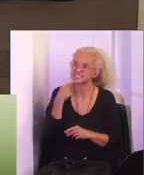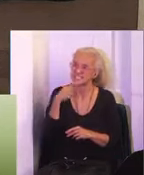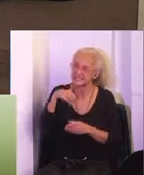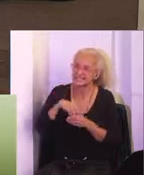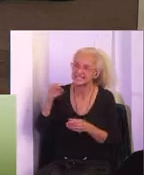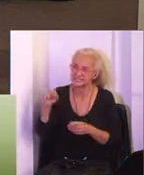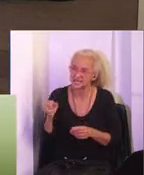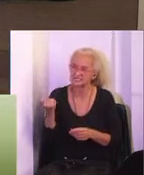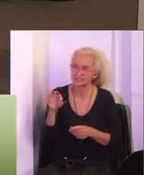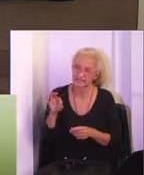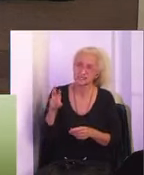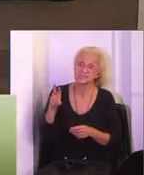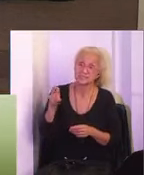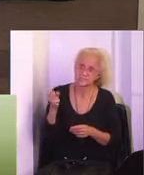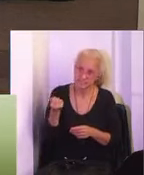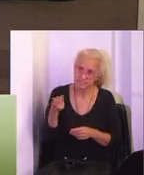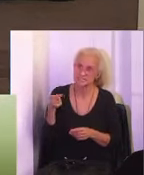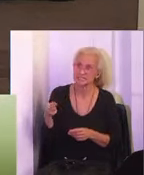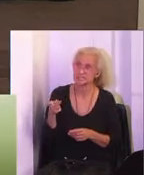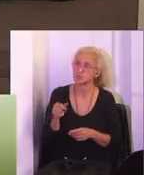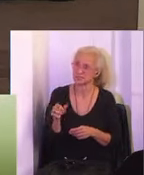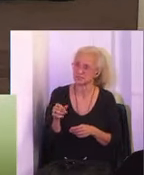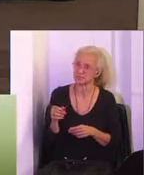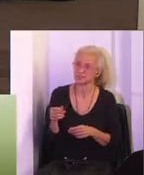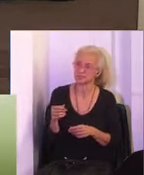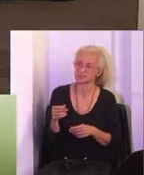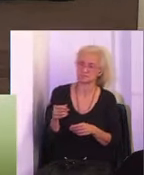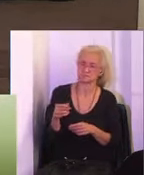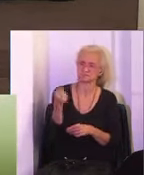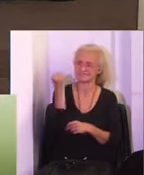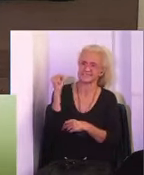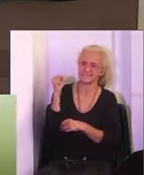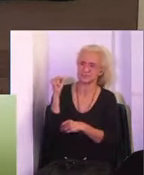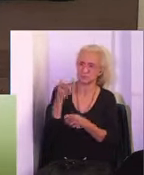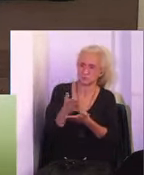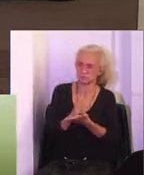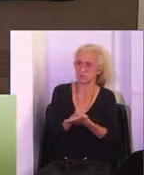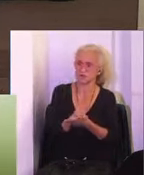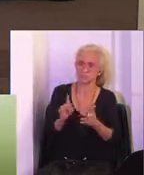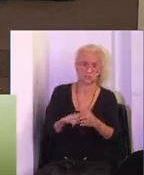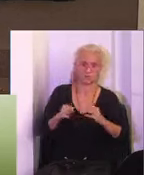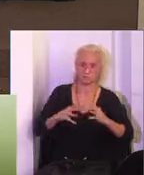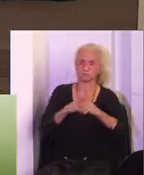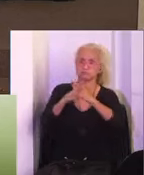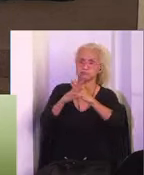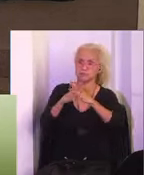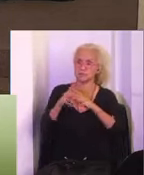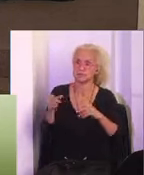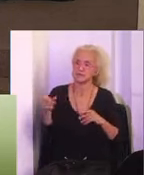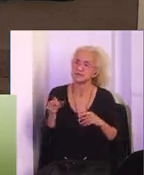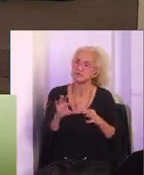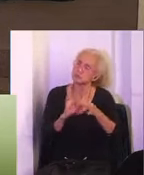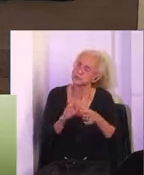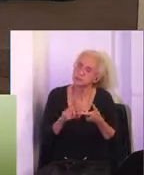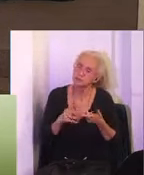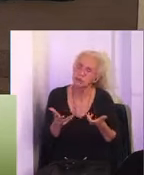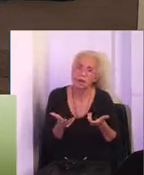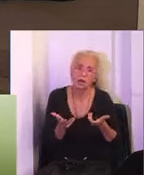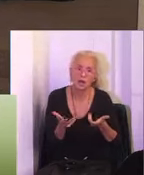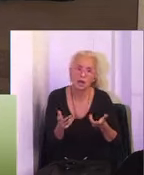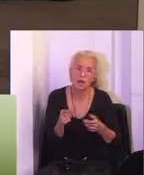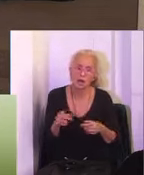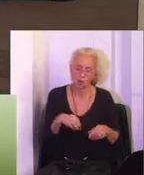the 60s, when the civil rights movement is just starting to get underway. And it's about